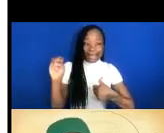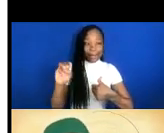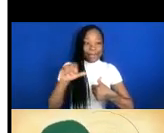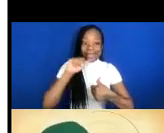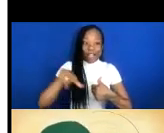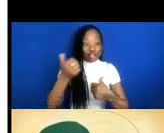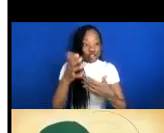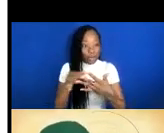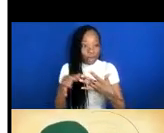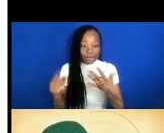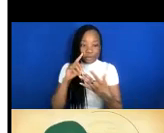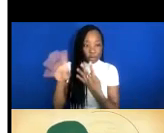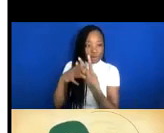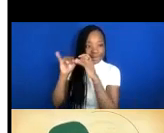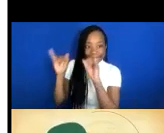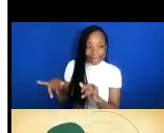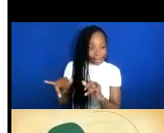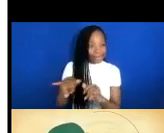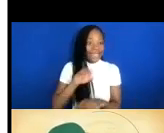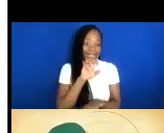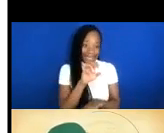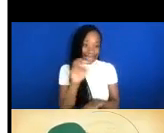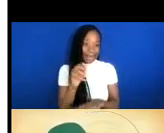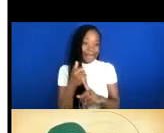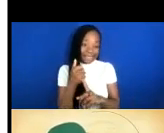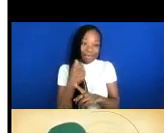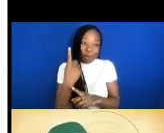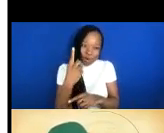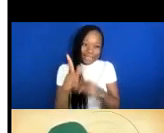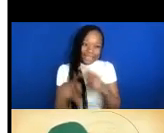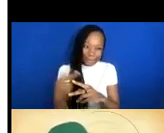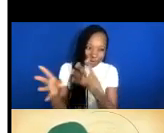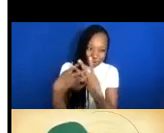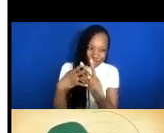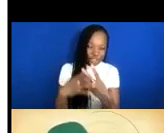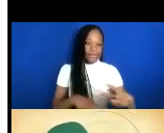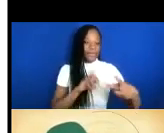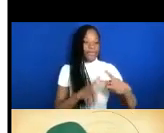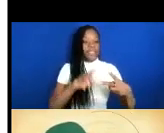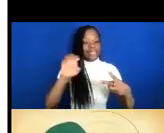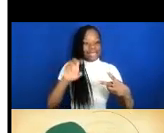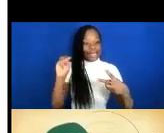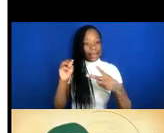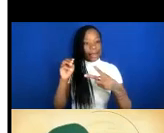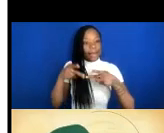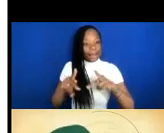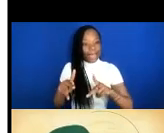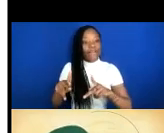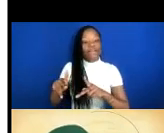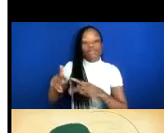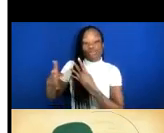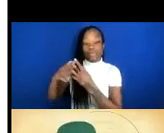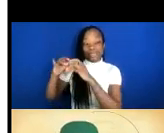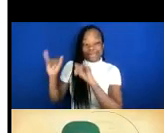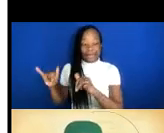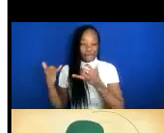of incarceration. And two, EM extends the reach and the harm of the prison system into our homes, our families, and